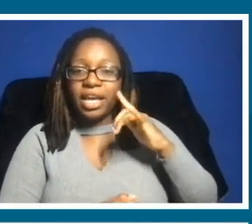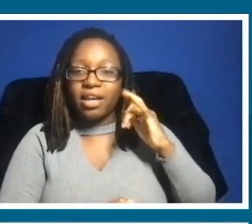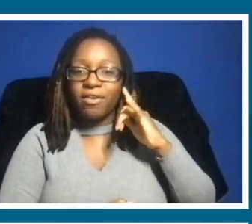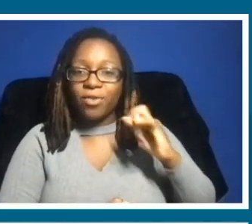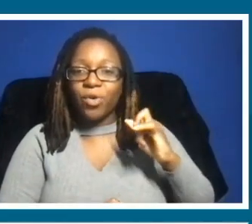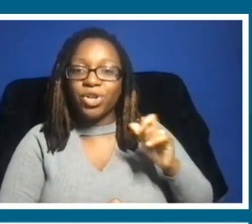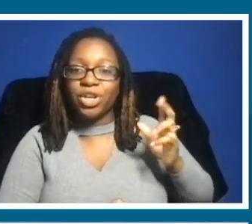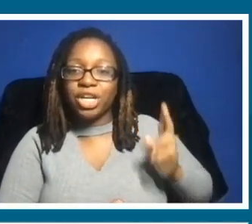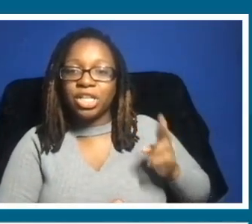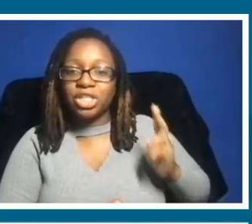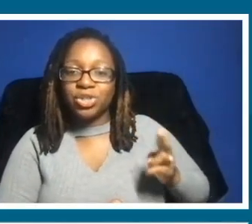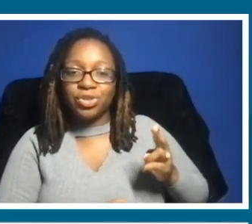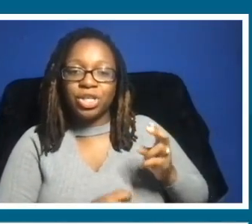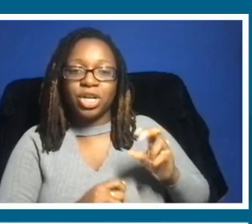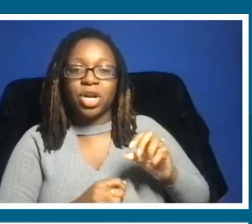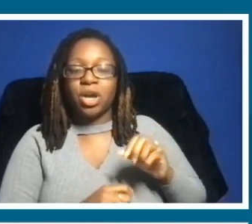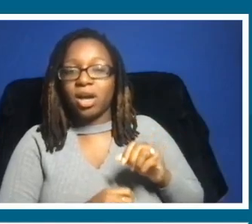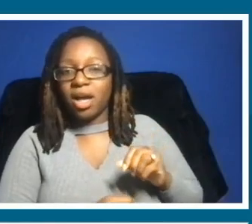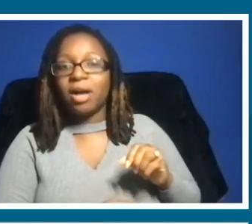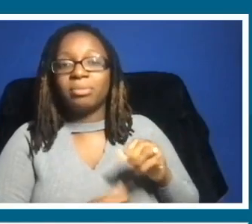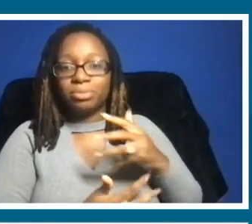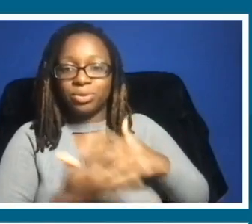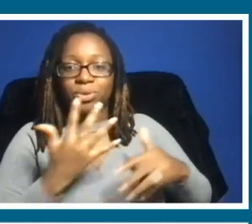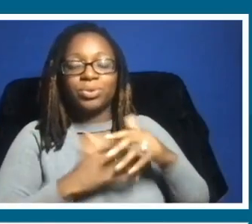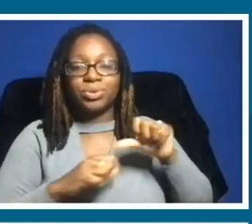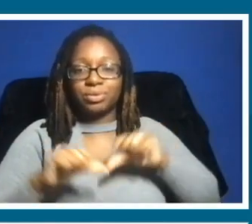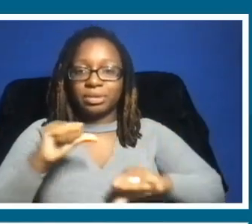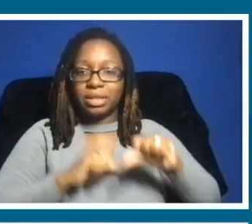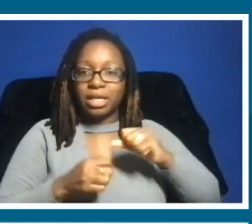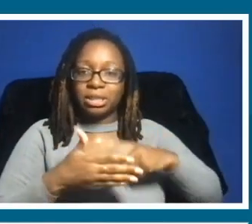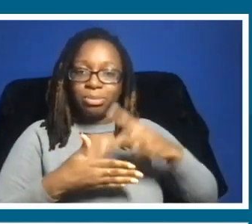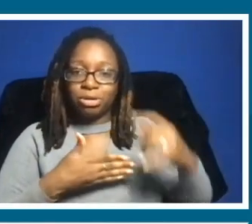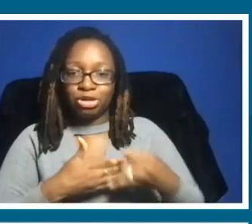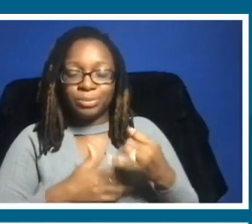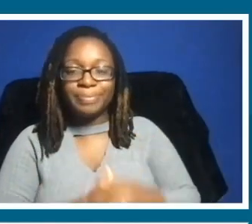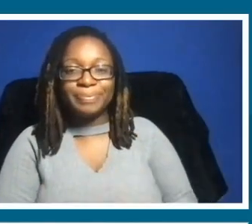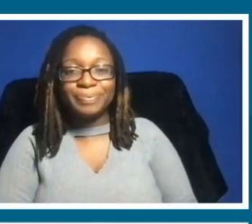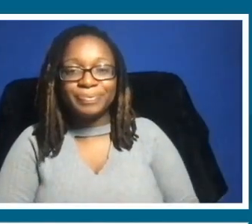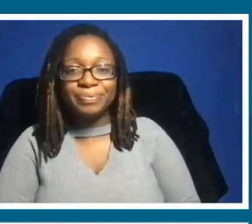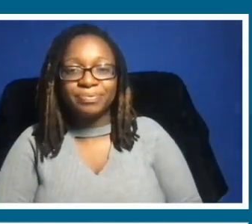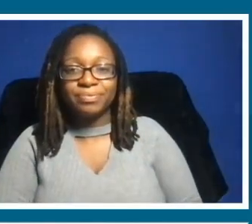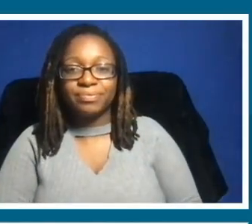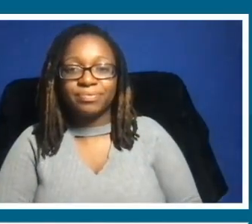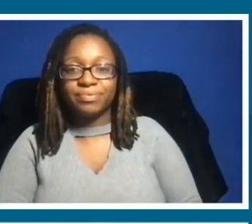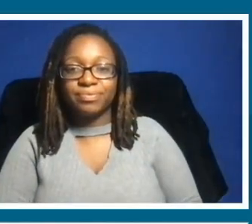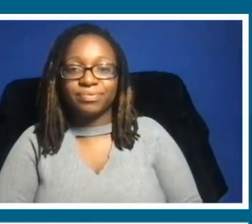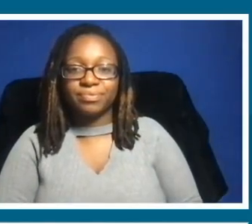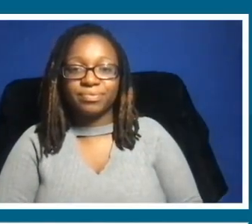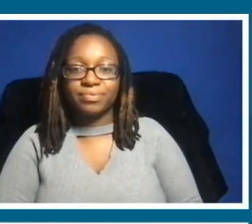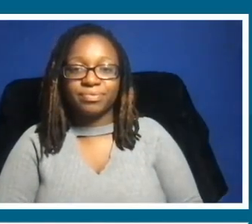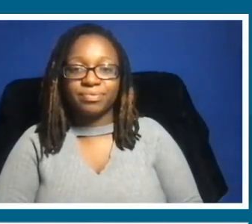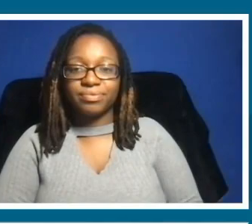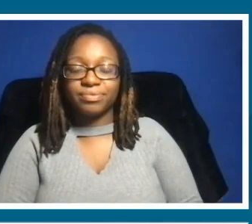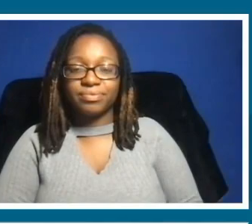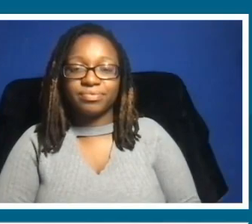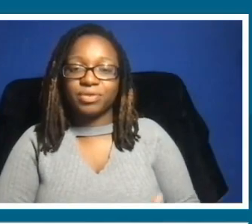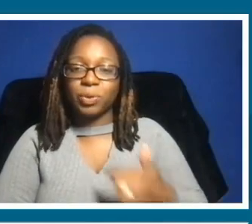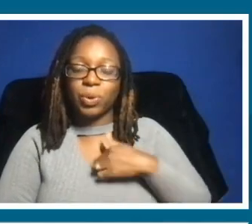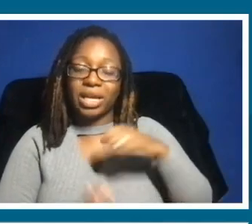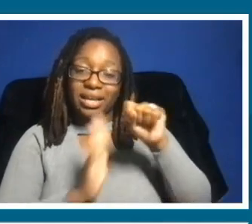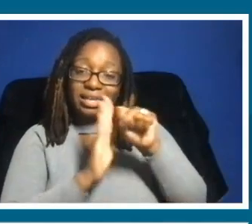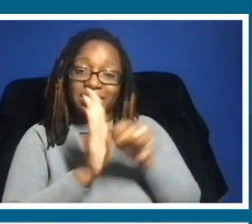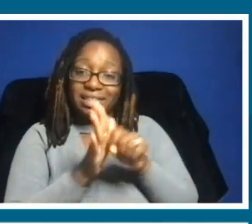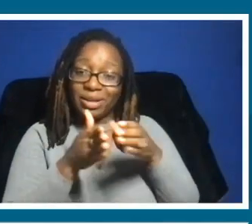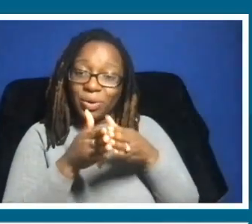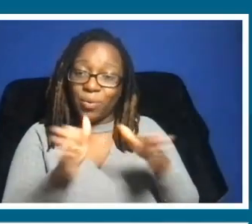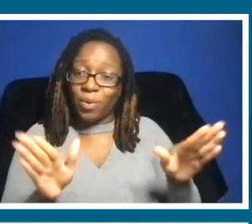Science Project. If we could advance the slide, that would be great. So we are a statewide network, and I